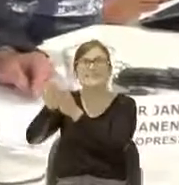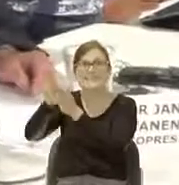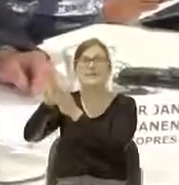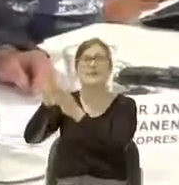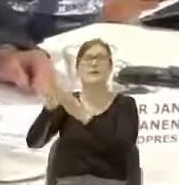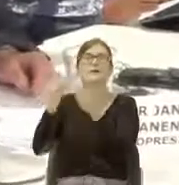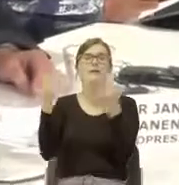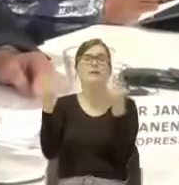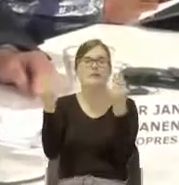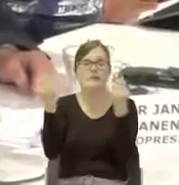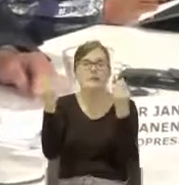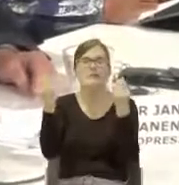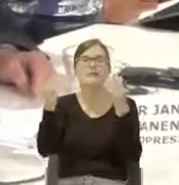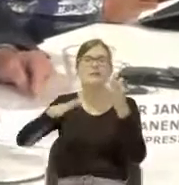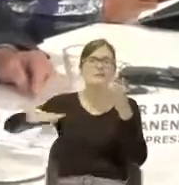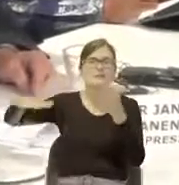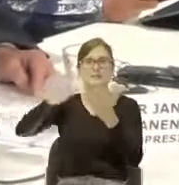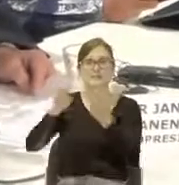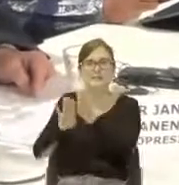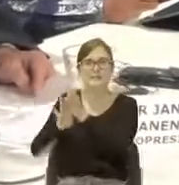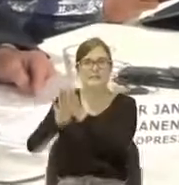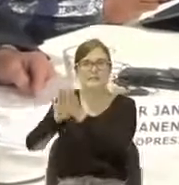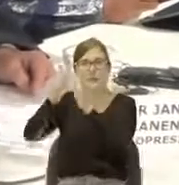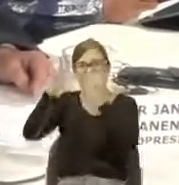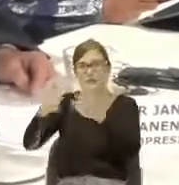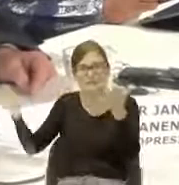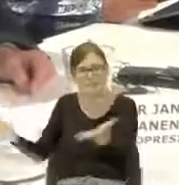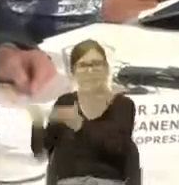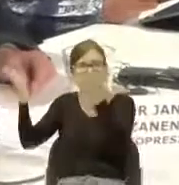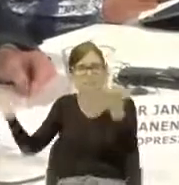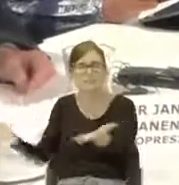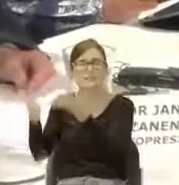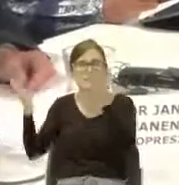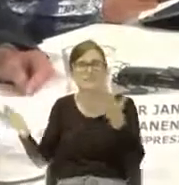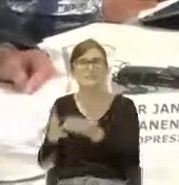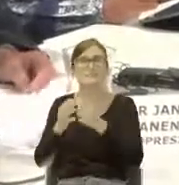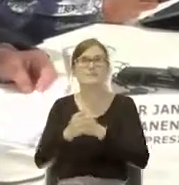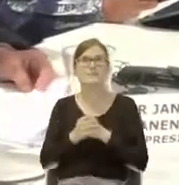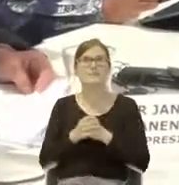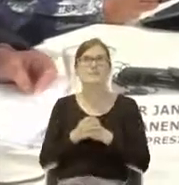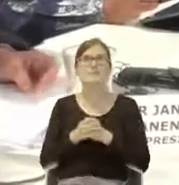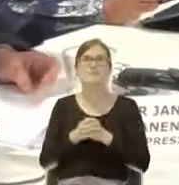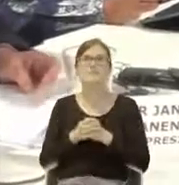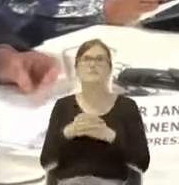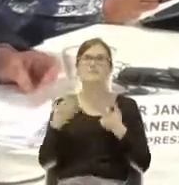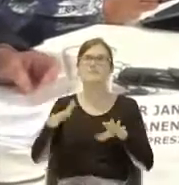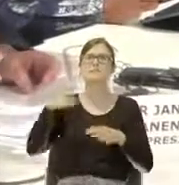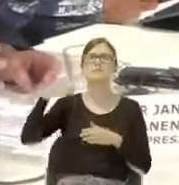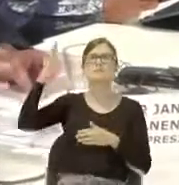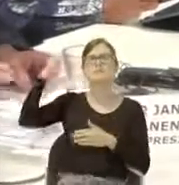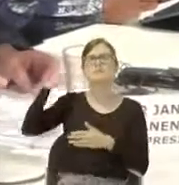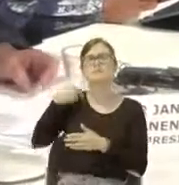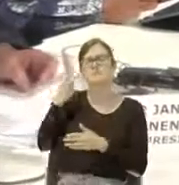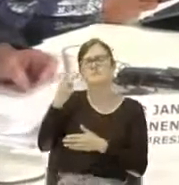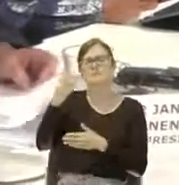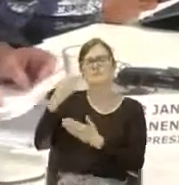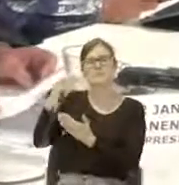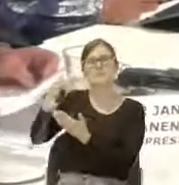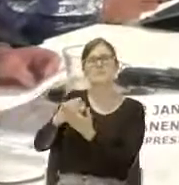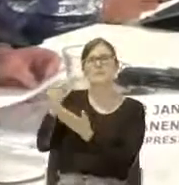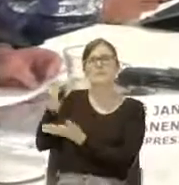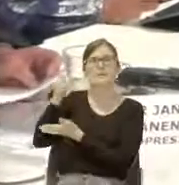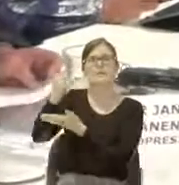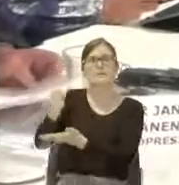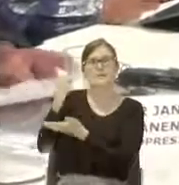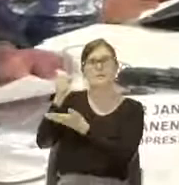that locally implemented measures are coherent with national and global policies. And